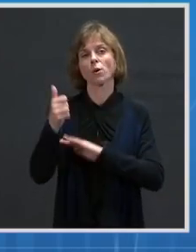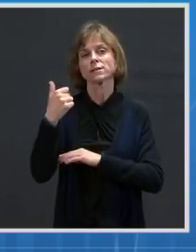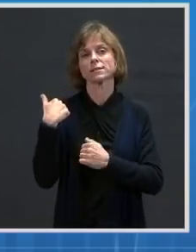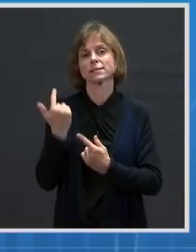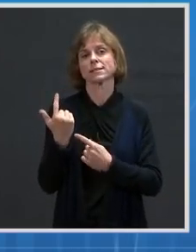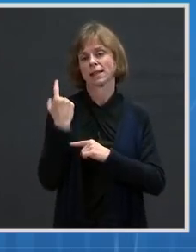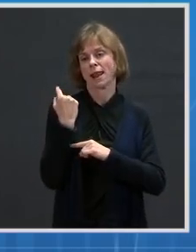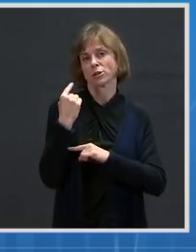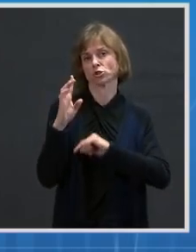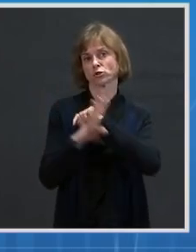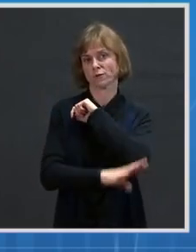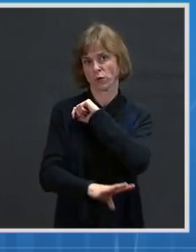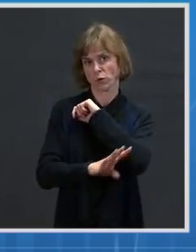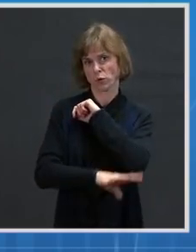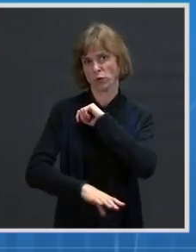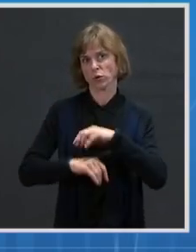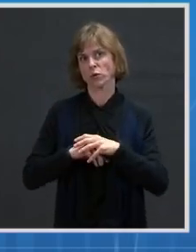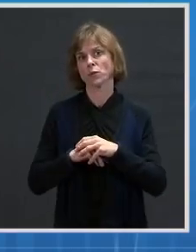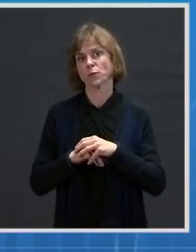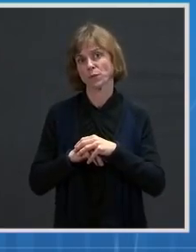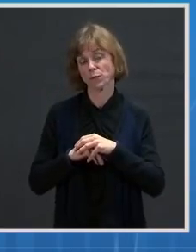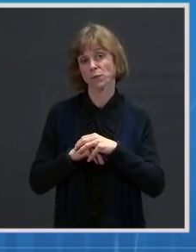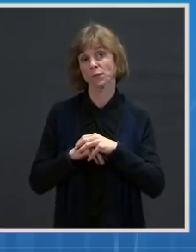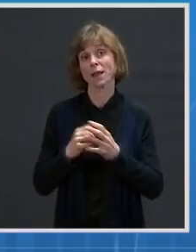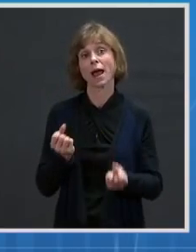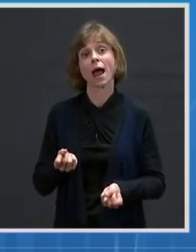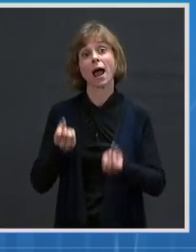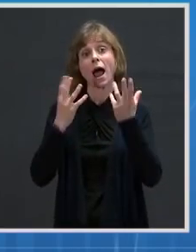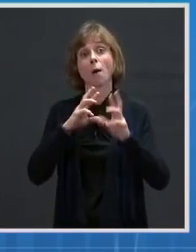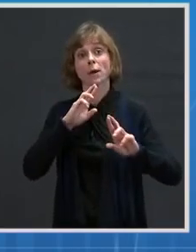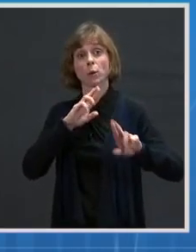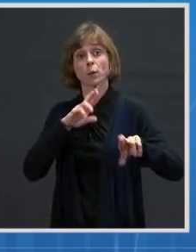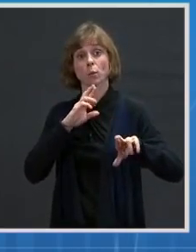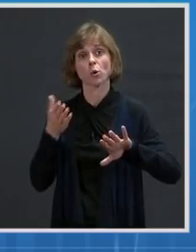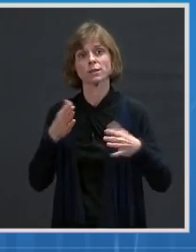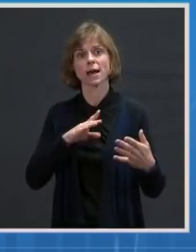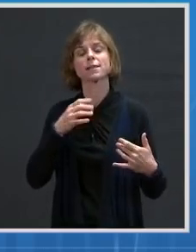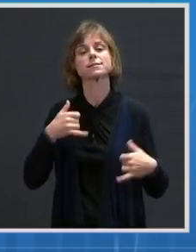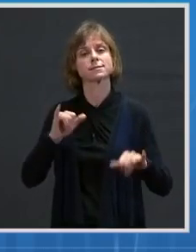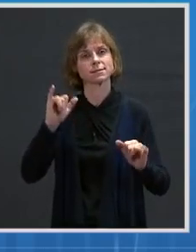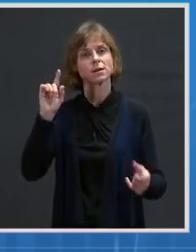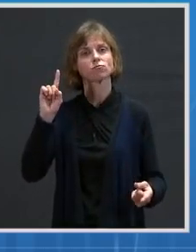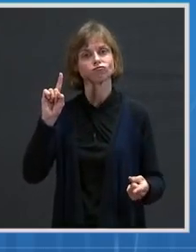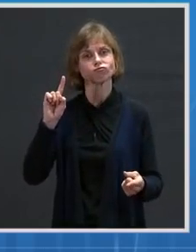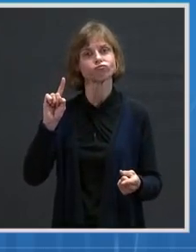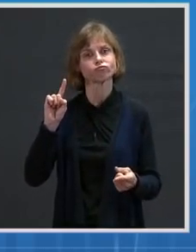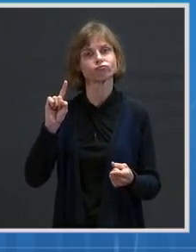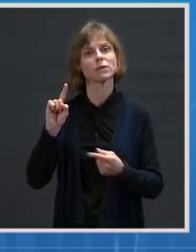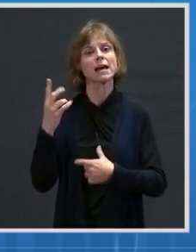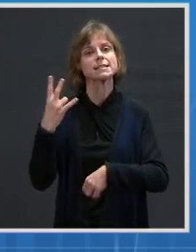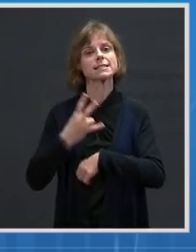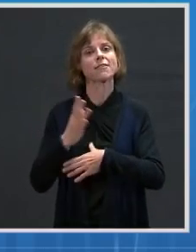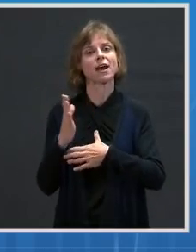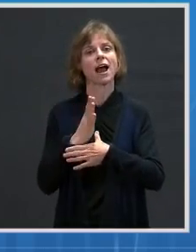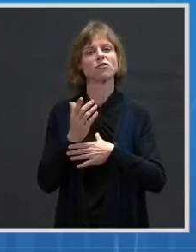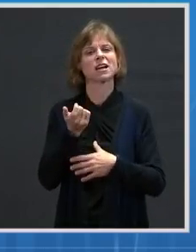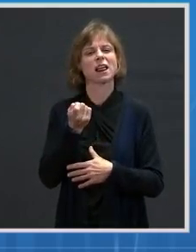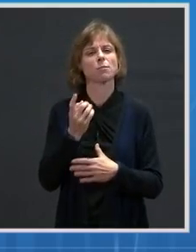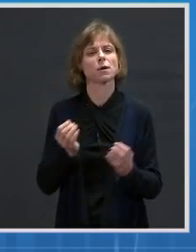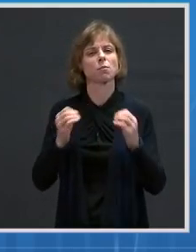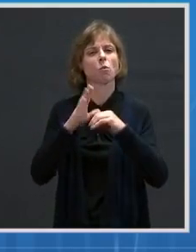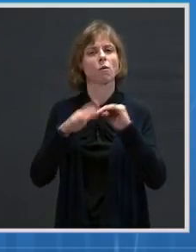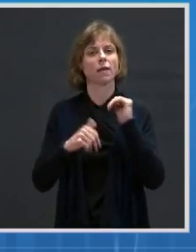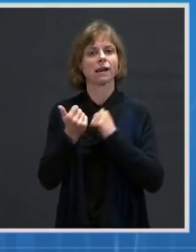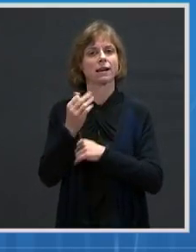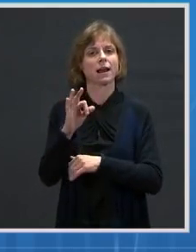fall. The number of reported deaths also continues to decline, with the 7-day average slightly more than 1,900